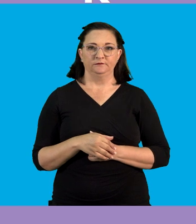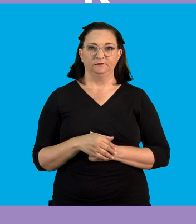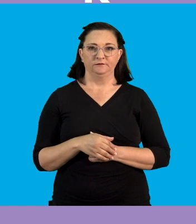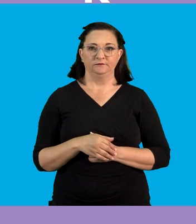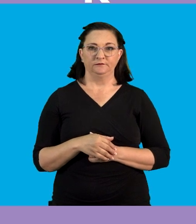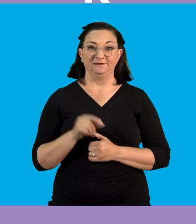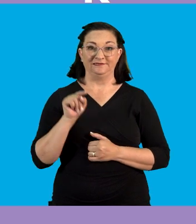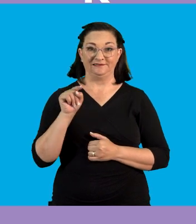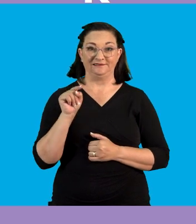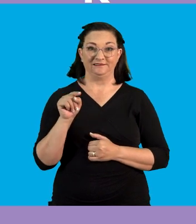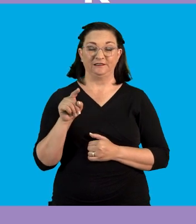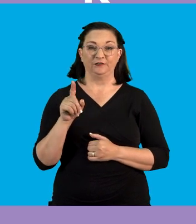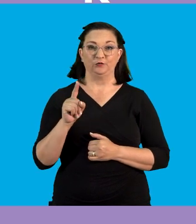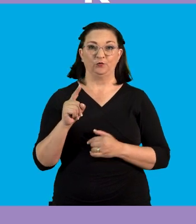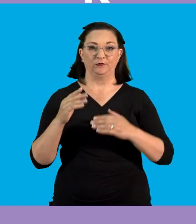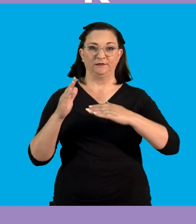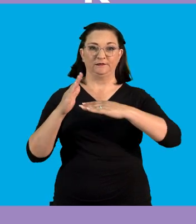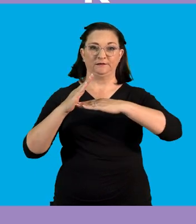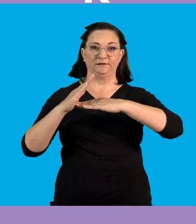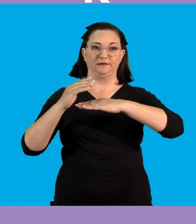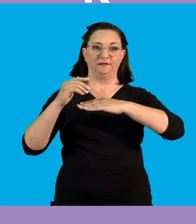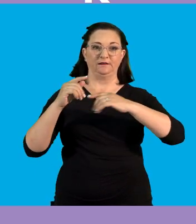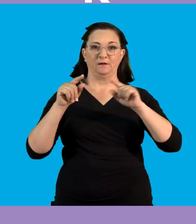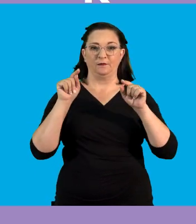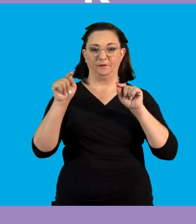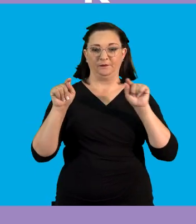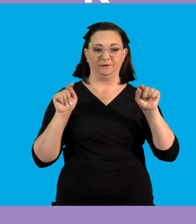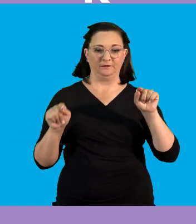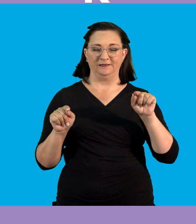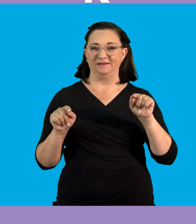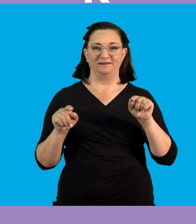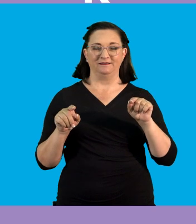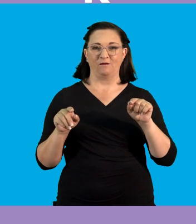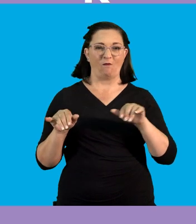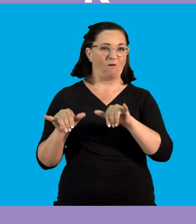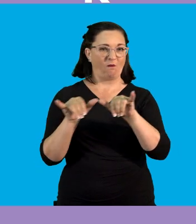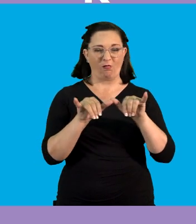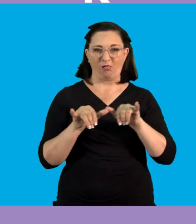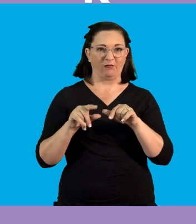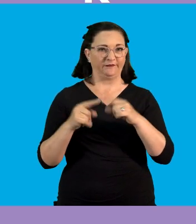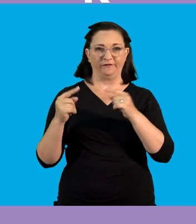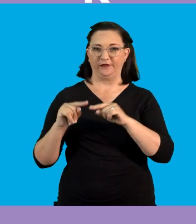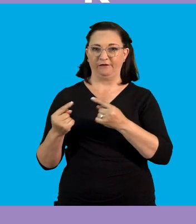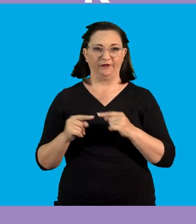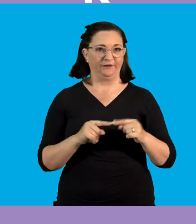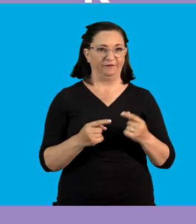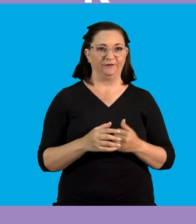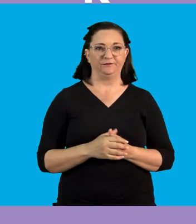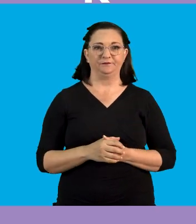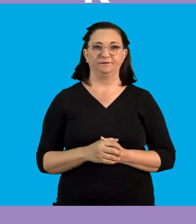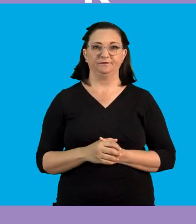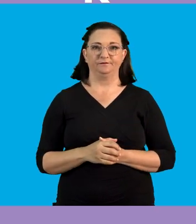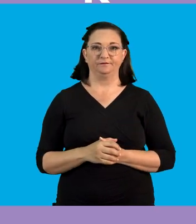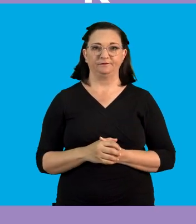that is a scaling triangle. All the sides are unequal. And you look